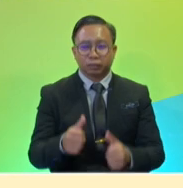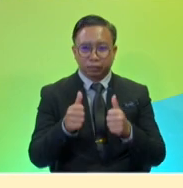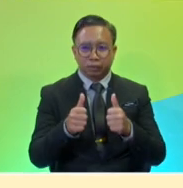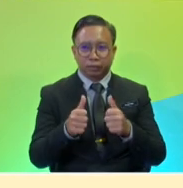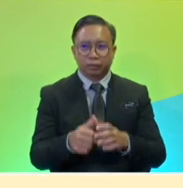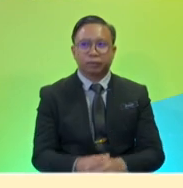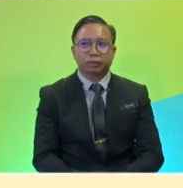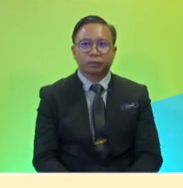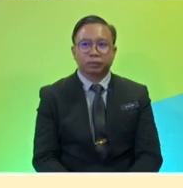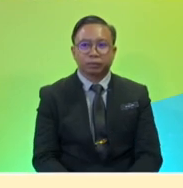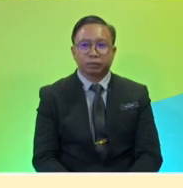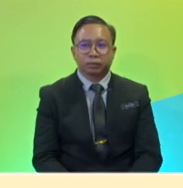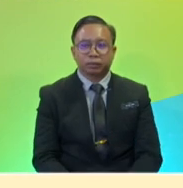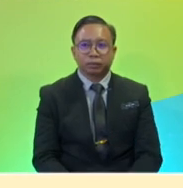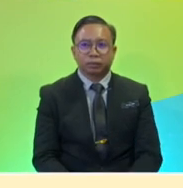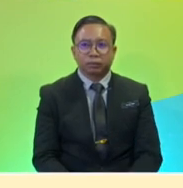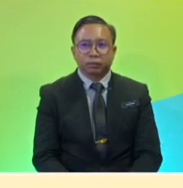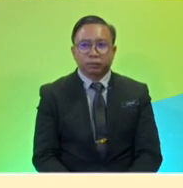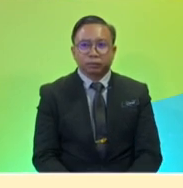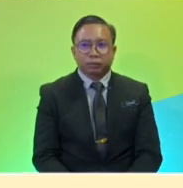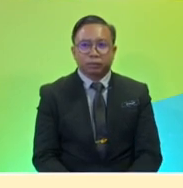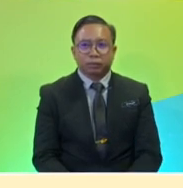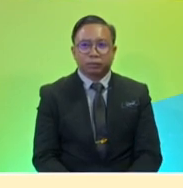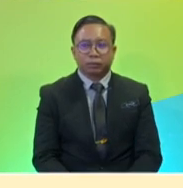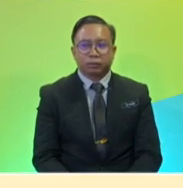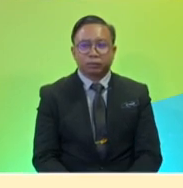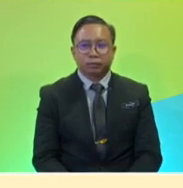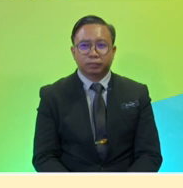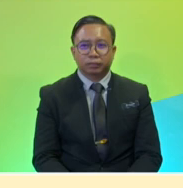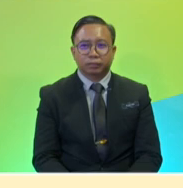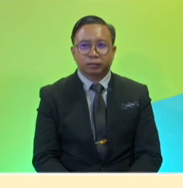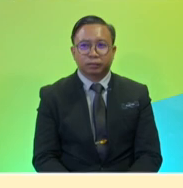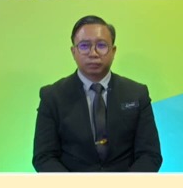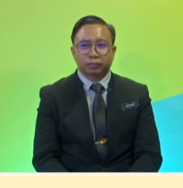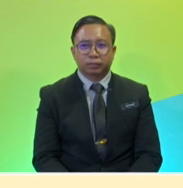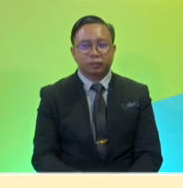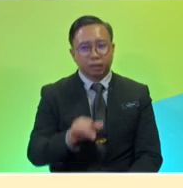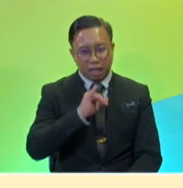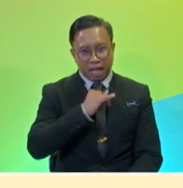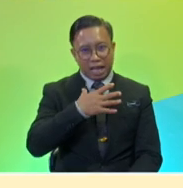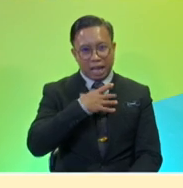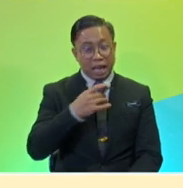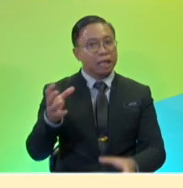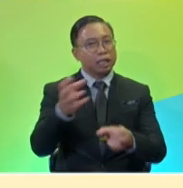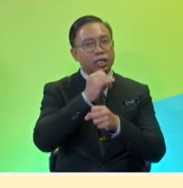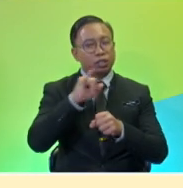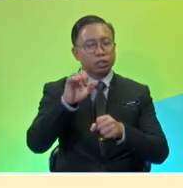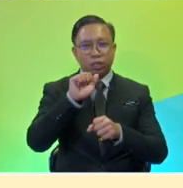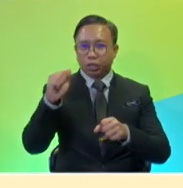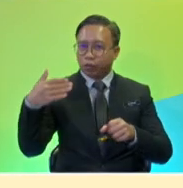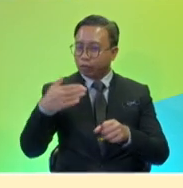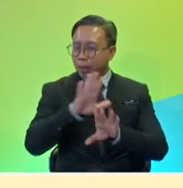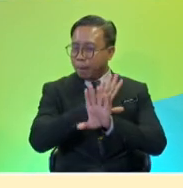Good. Okay. Okay, you can put down your sentence. So I like catching a fish but